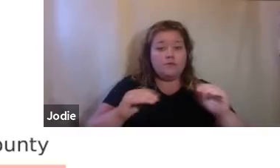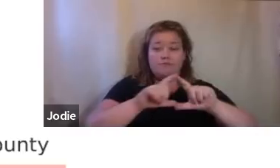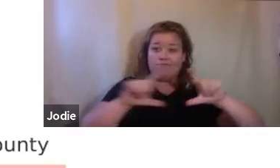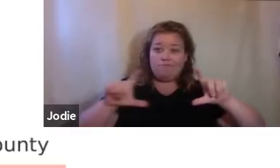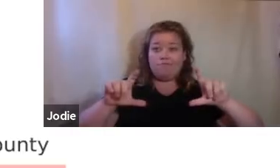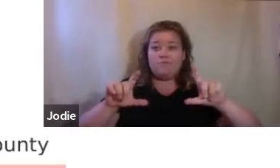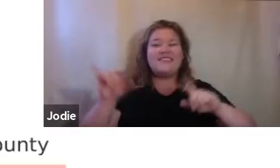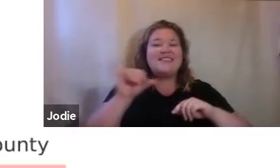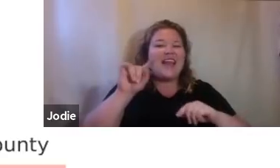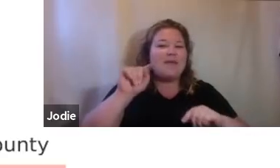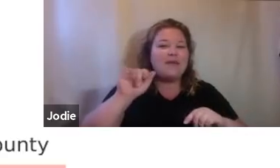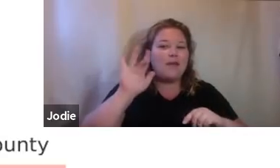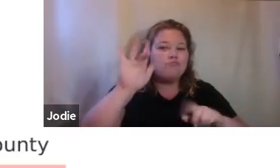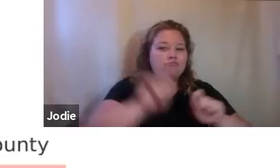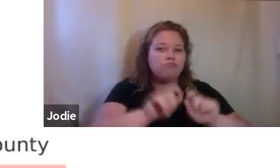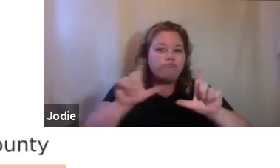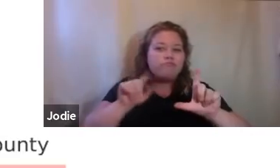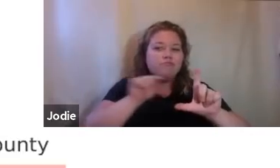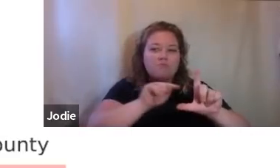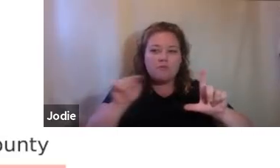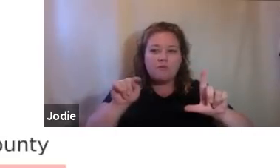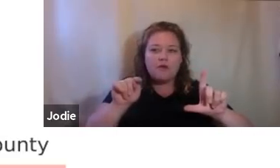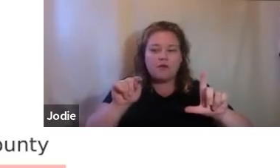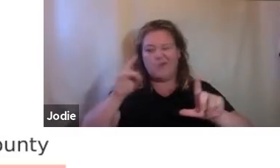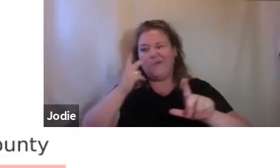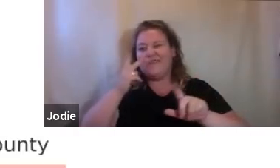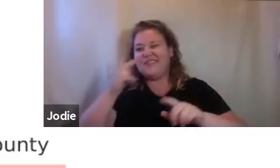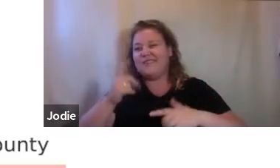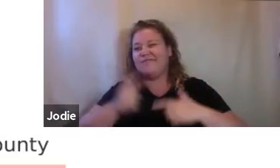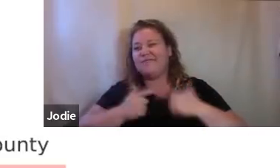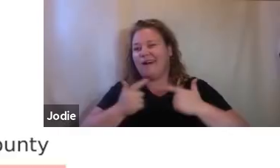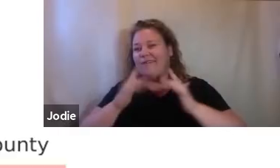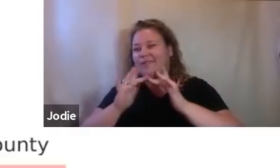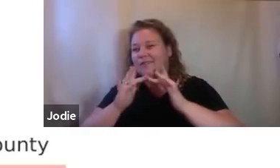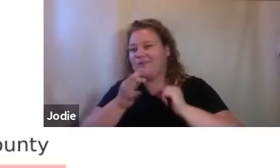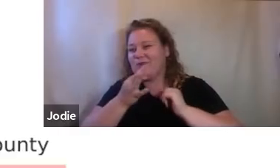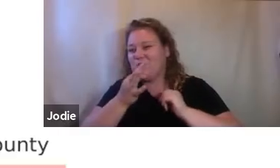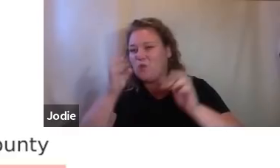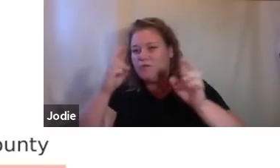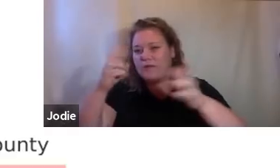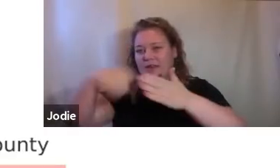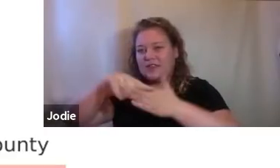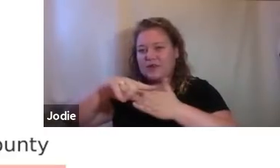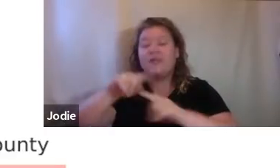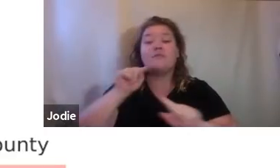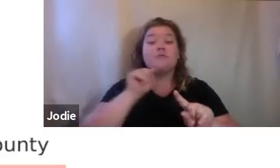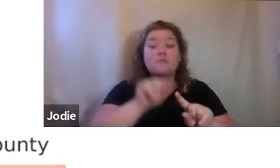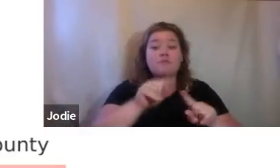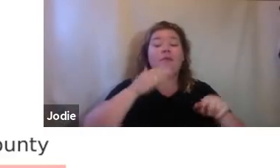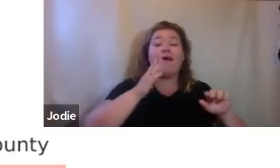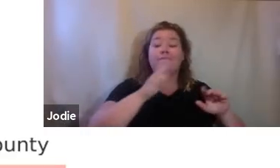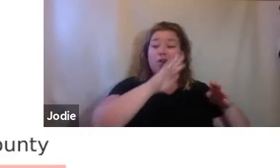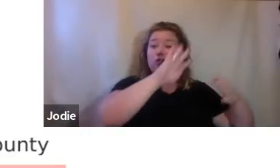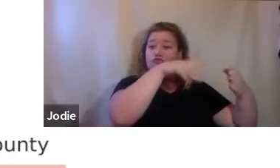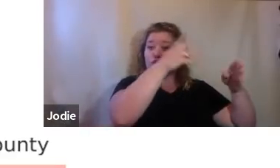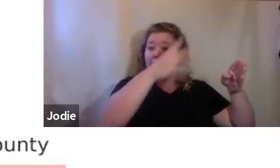same tab, when you get to see this live, and we'll hopefully have that for you next week, will be a graph that helps you